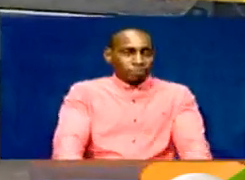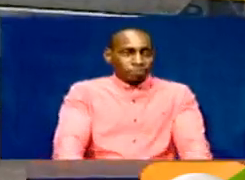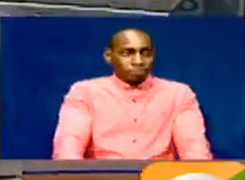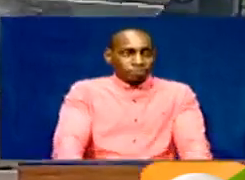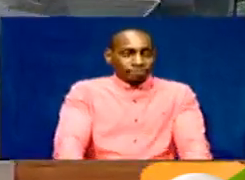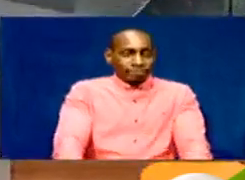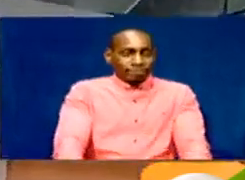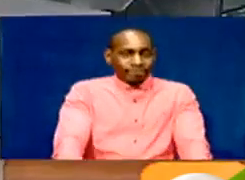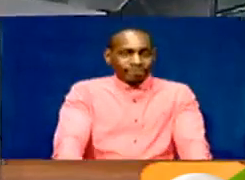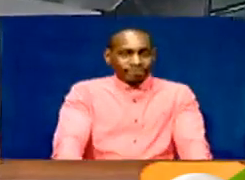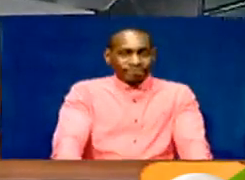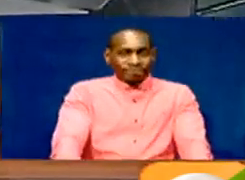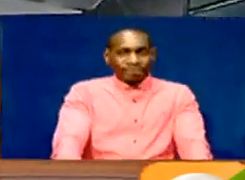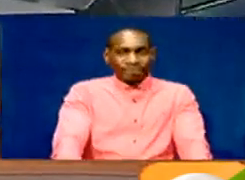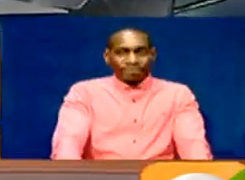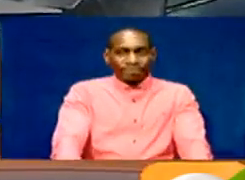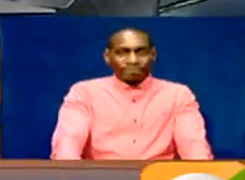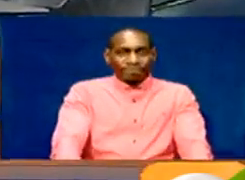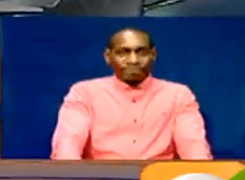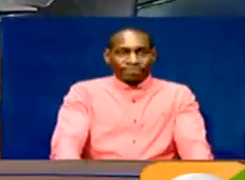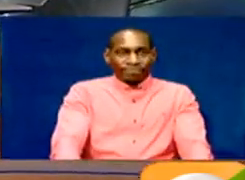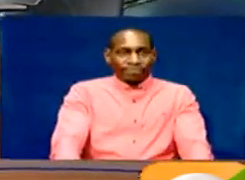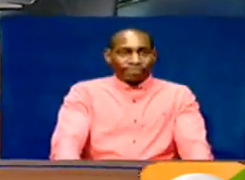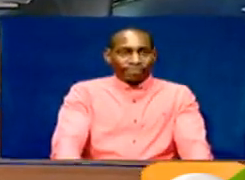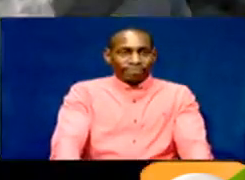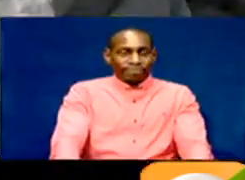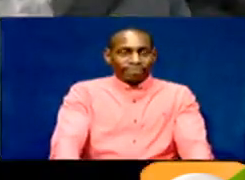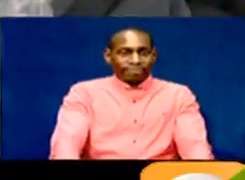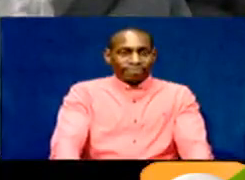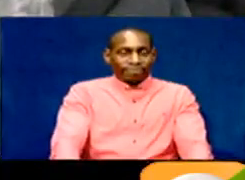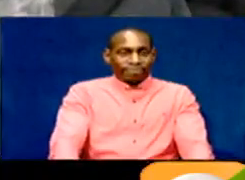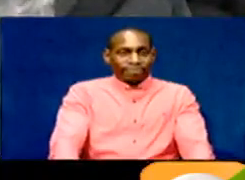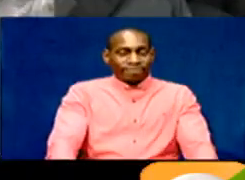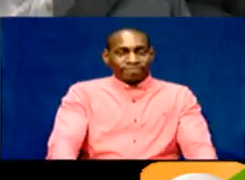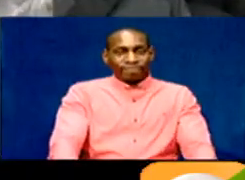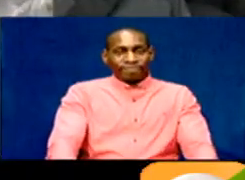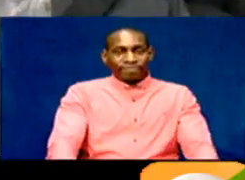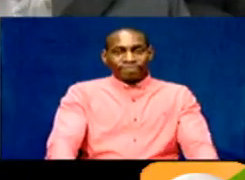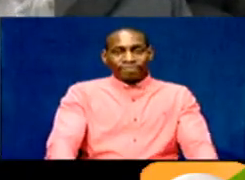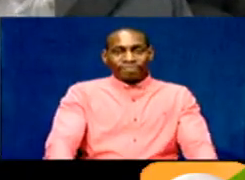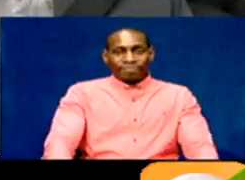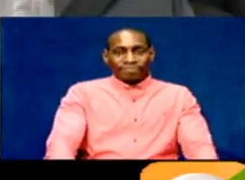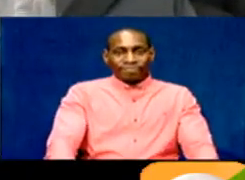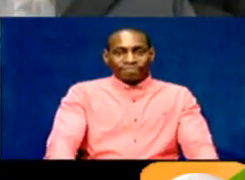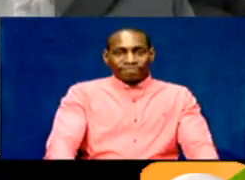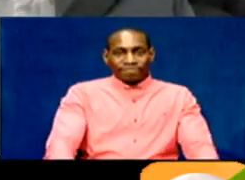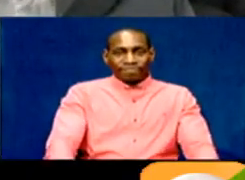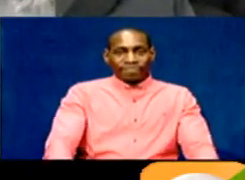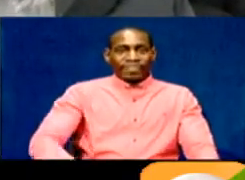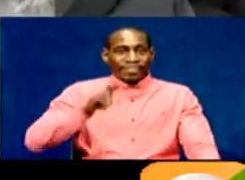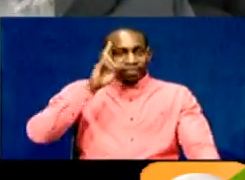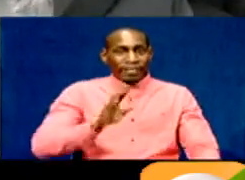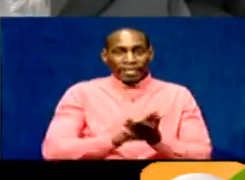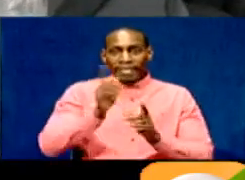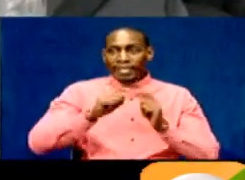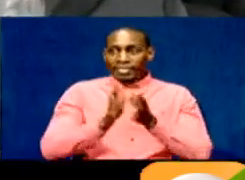appelles with anything that you have. We switch there to Lou Kidogo, so that's how it is. So. Yeah. Vicky, can the rest of